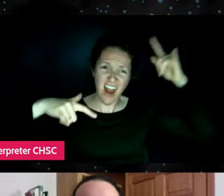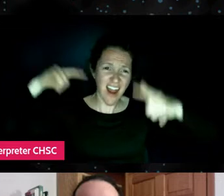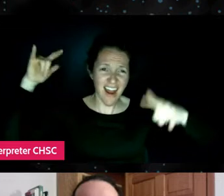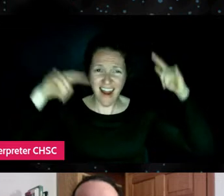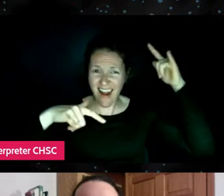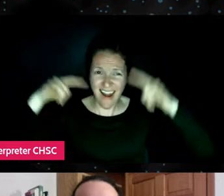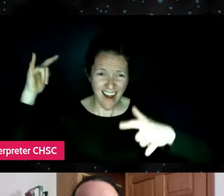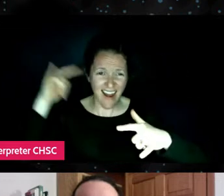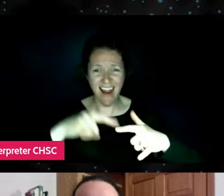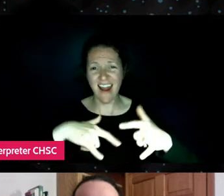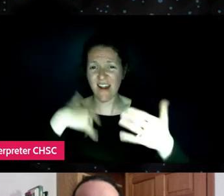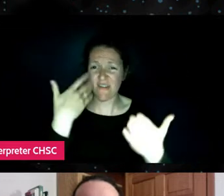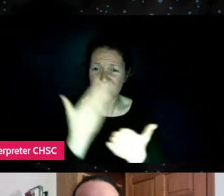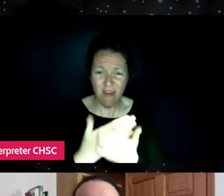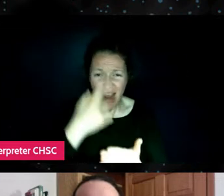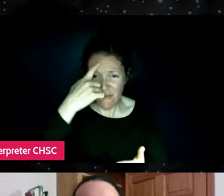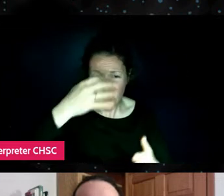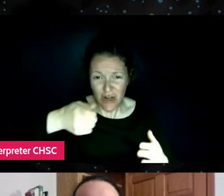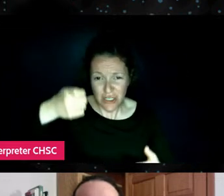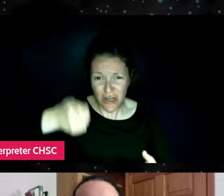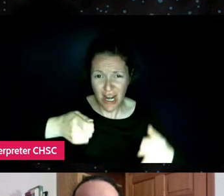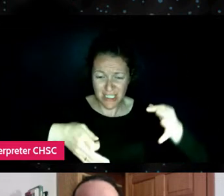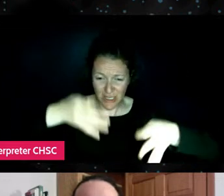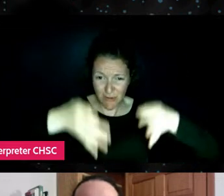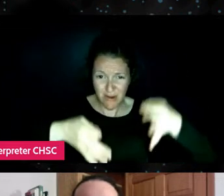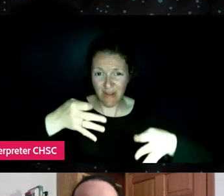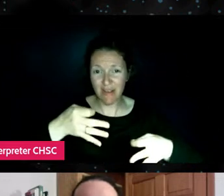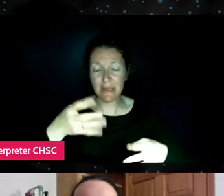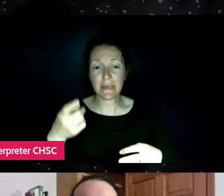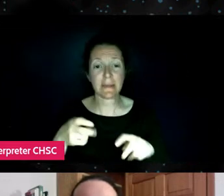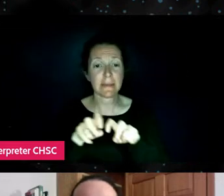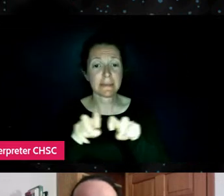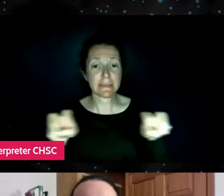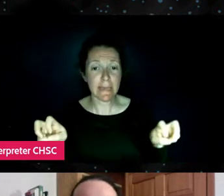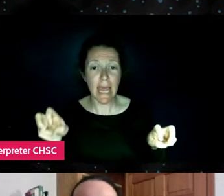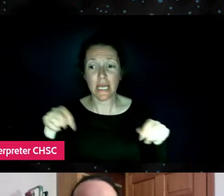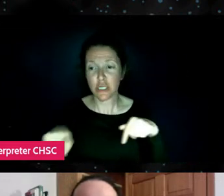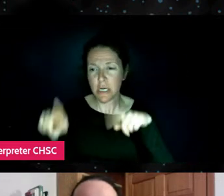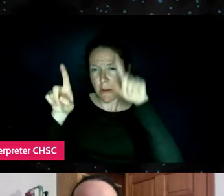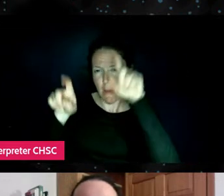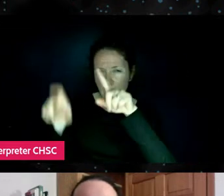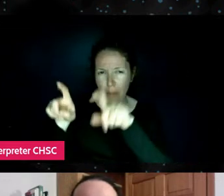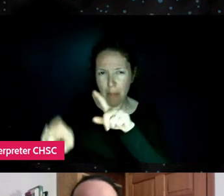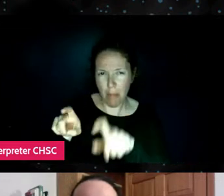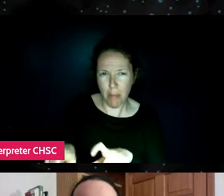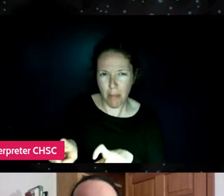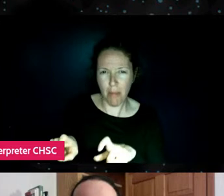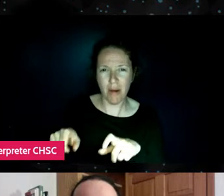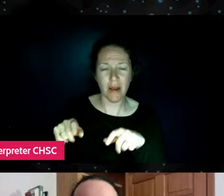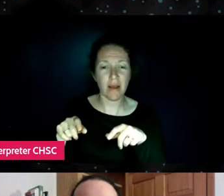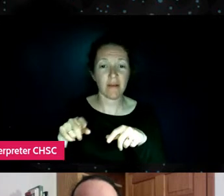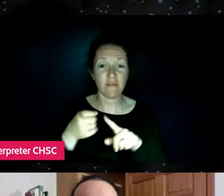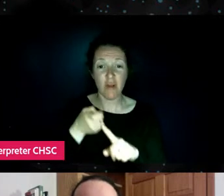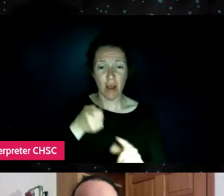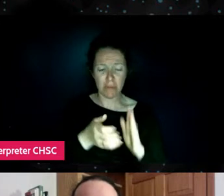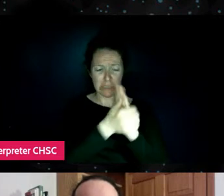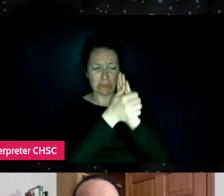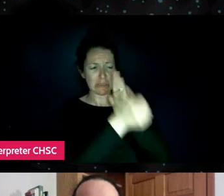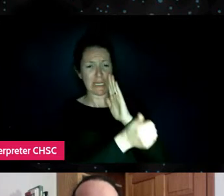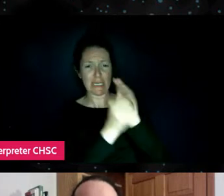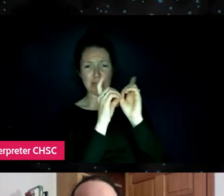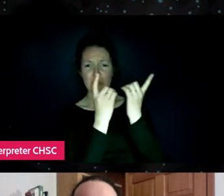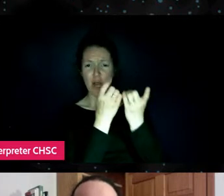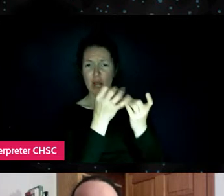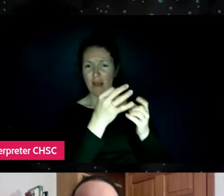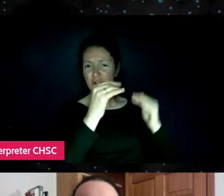the country. They sat for examinations by seasoned Department of Justice attorneys.